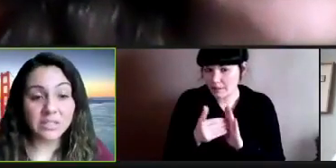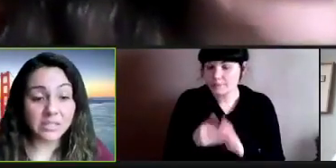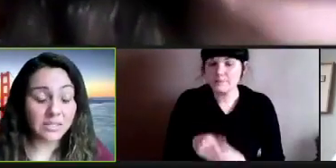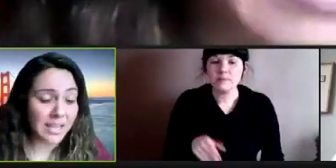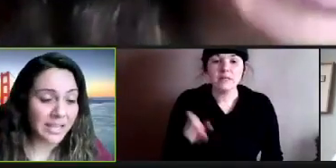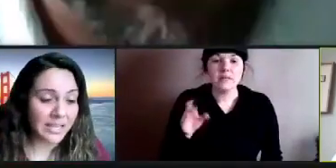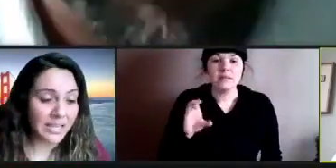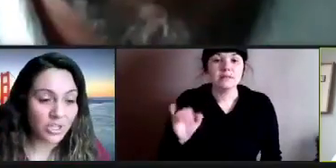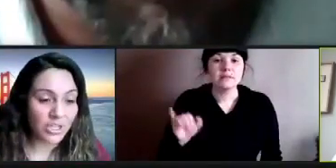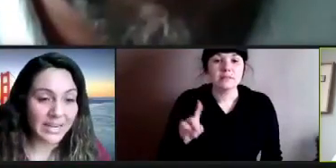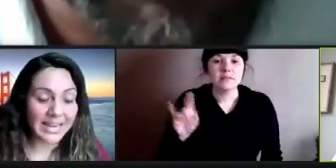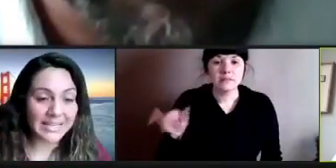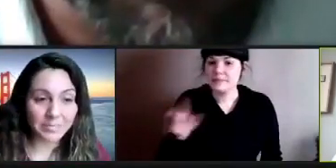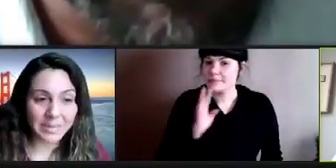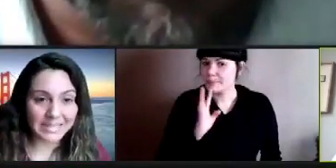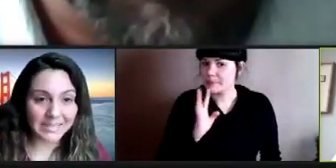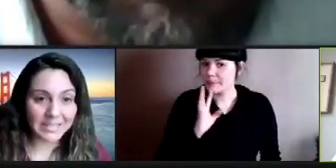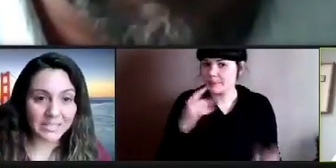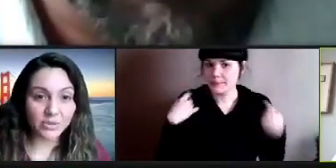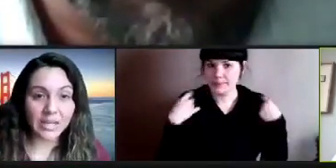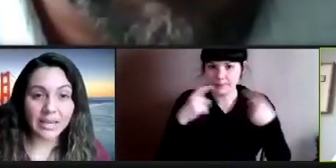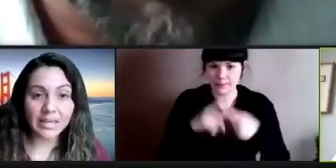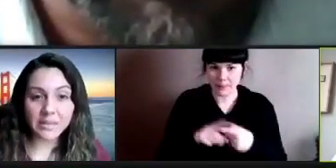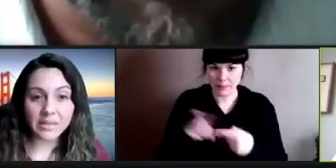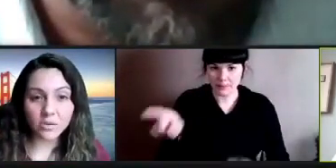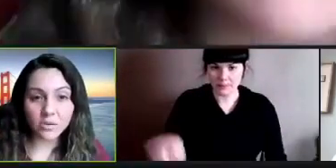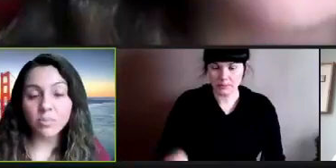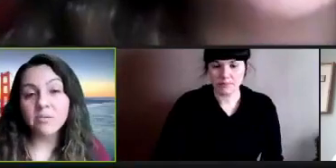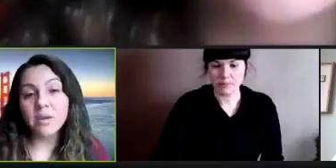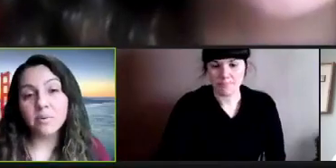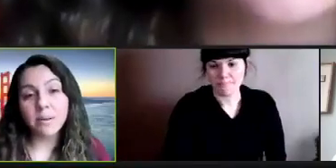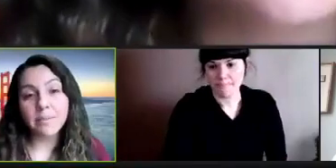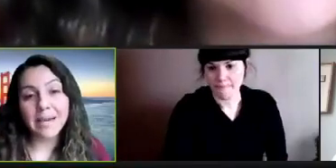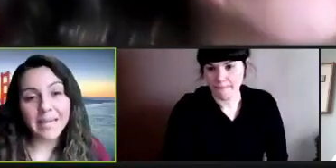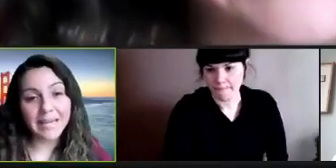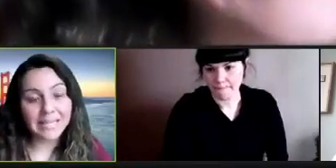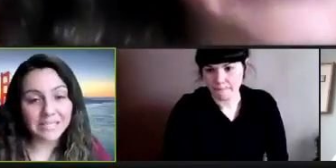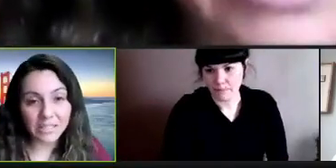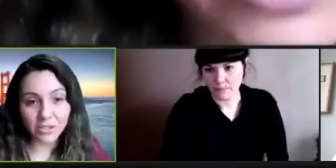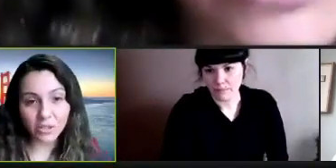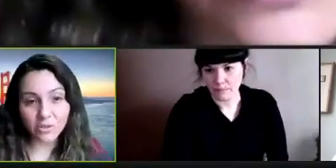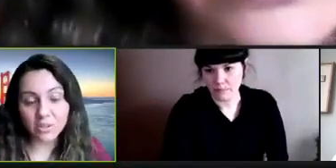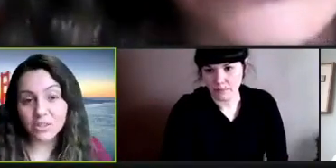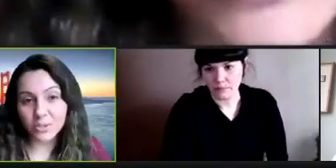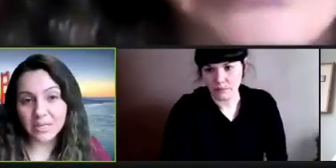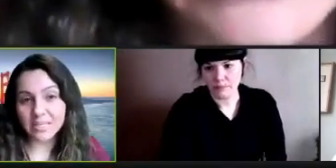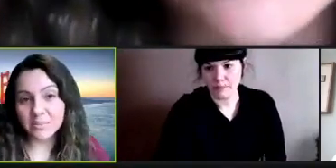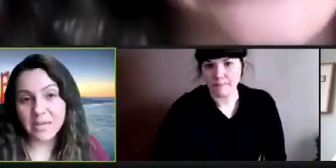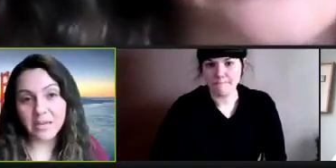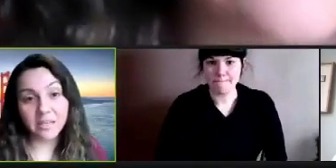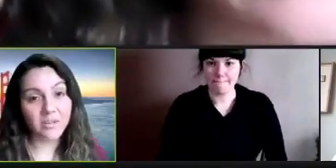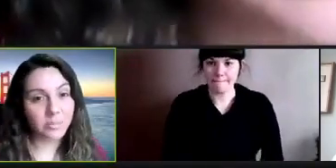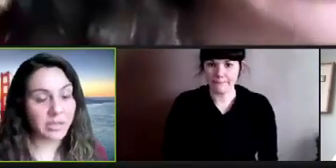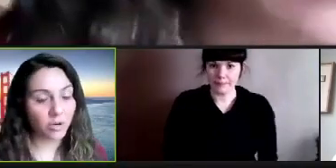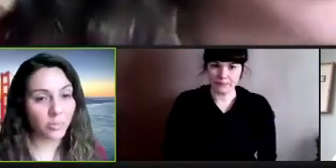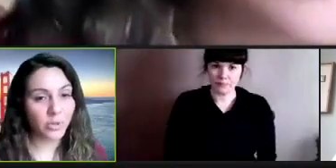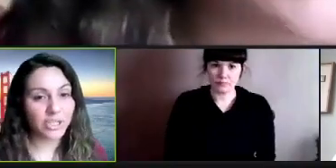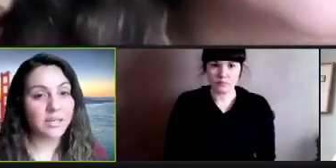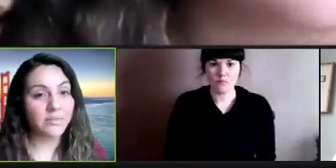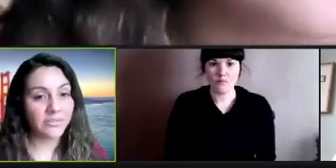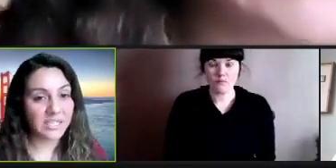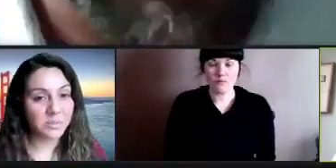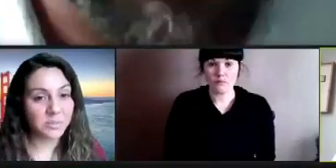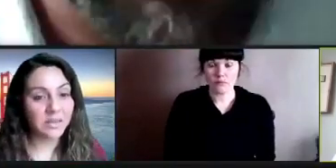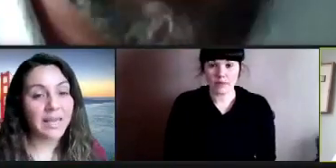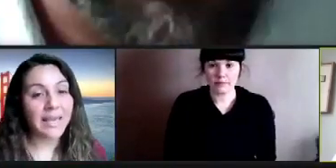traducción, si necesita escuchar esta presentación en español, por favor, vaya al sitio Detroit Hispanic Development